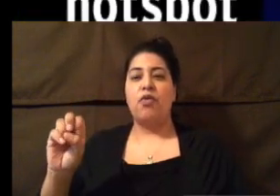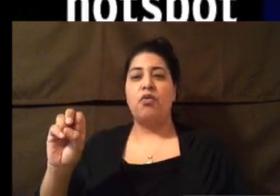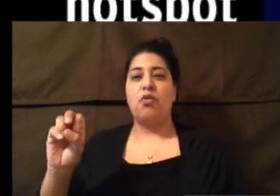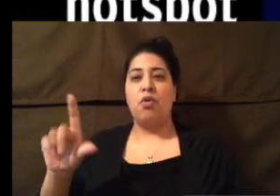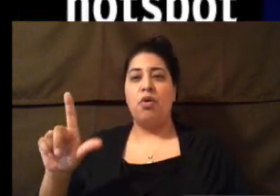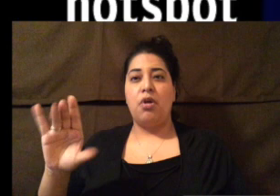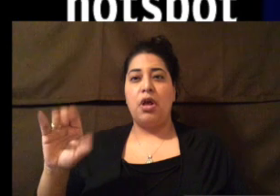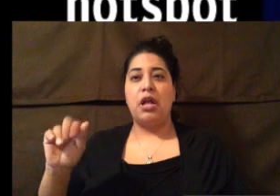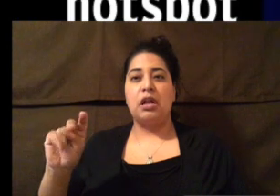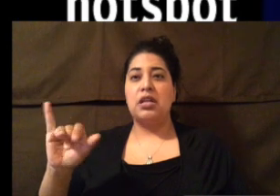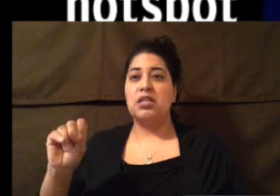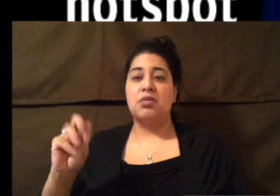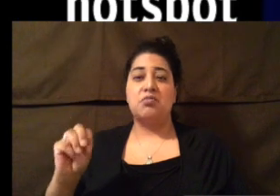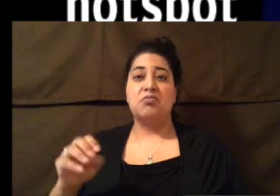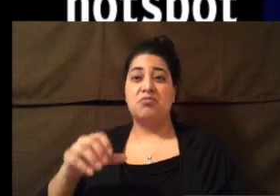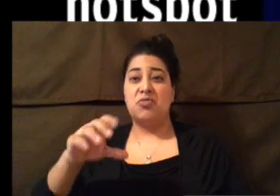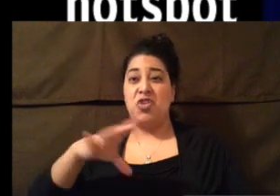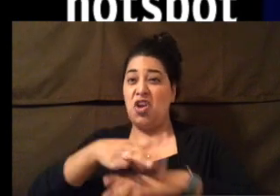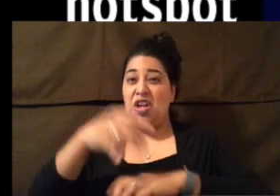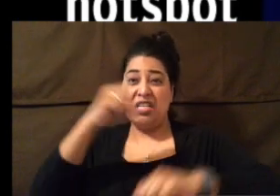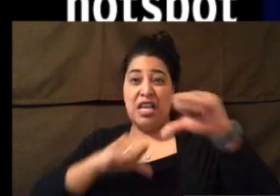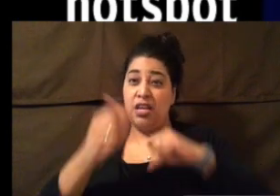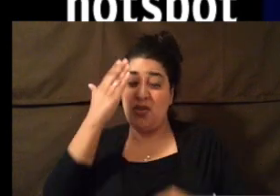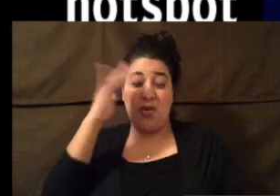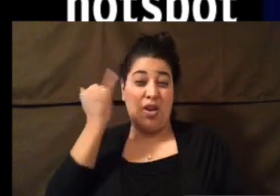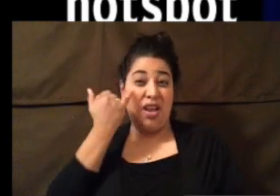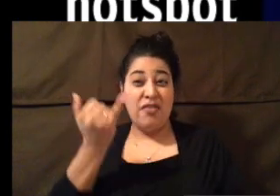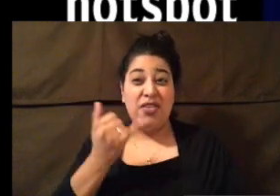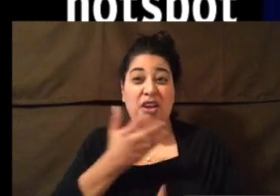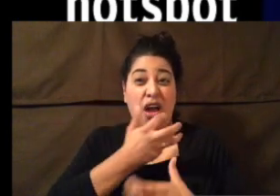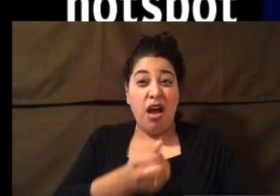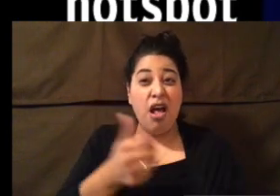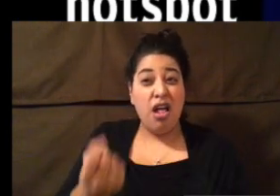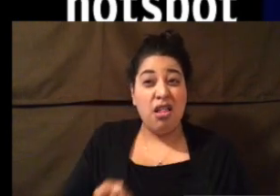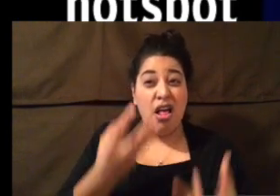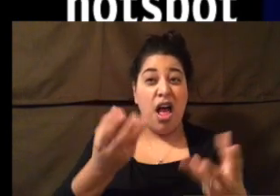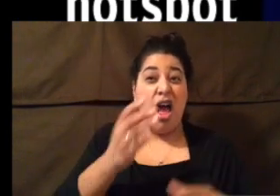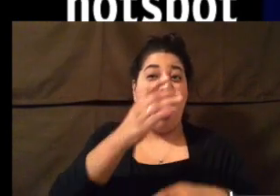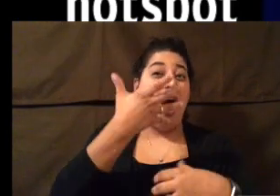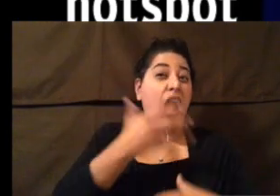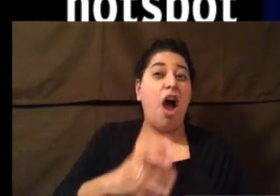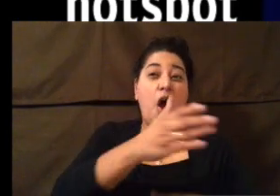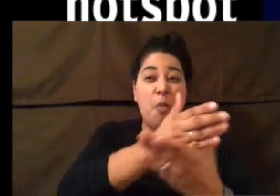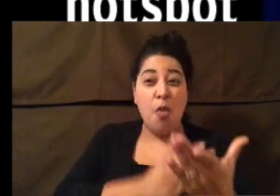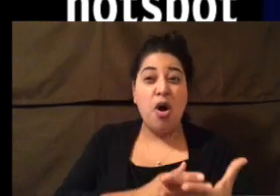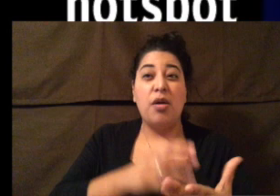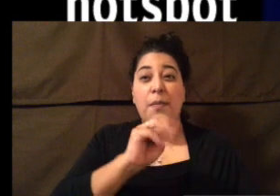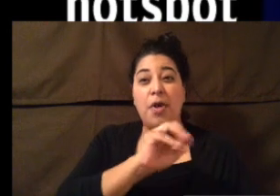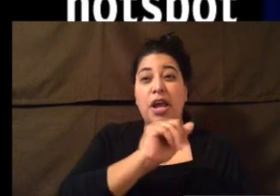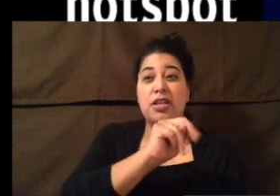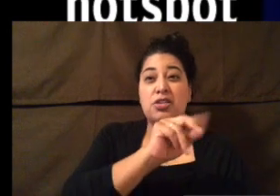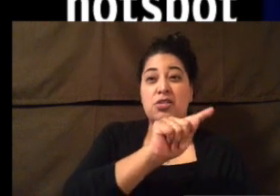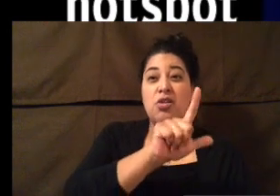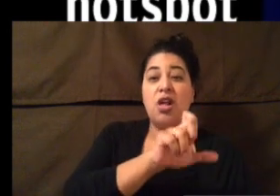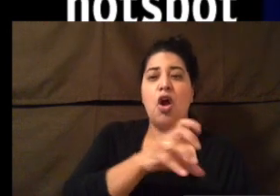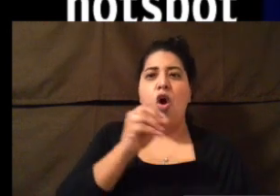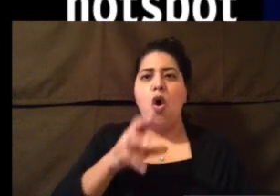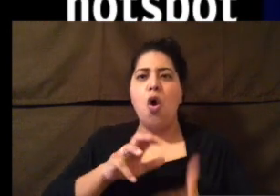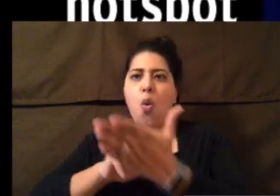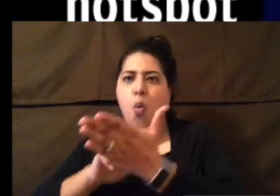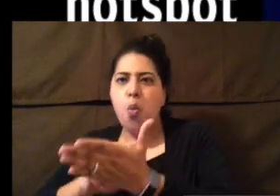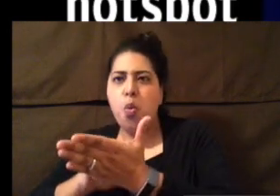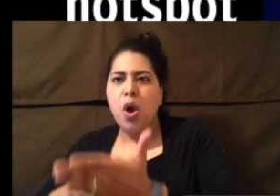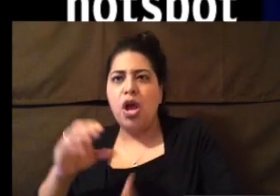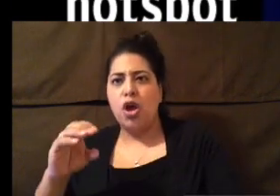plate boundaries. Geologists aren't sure whether these eruptions are caused by an unusually hot region of the mantle or an unusually weak region